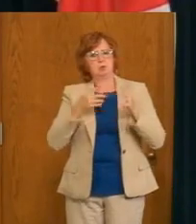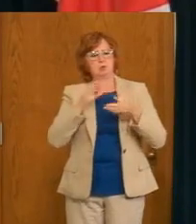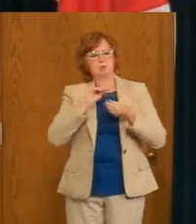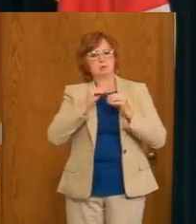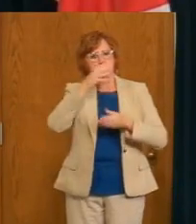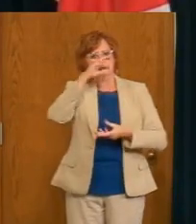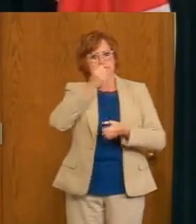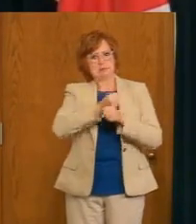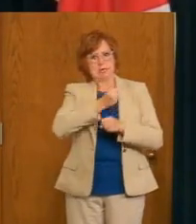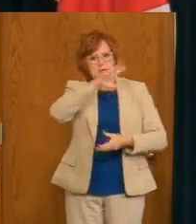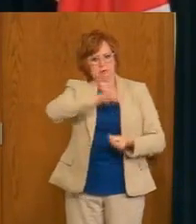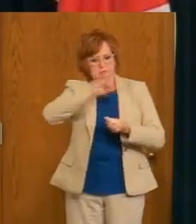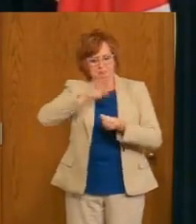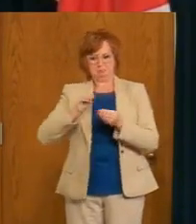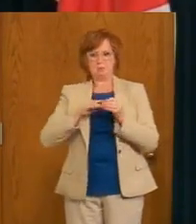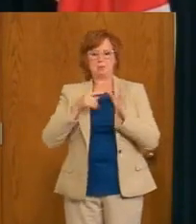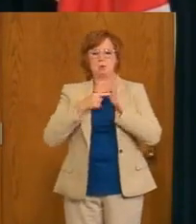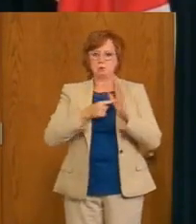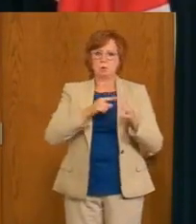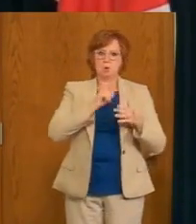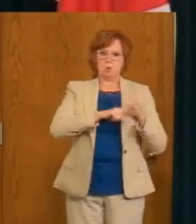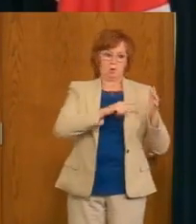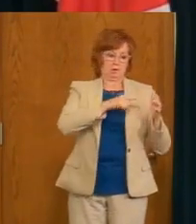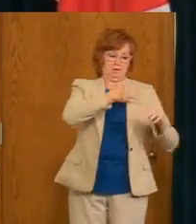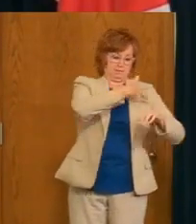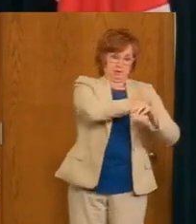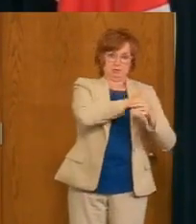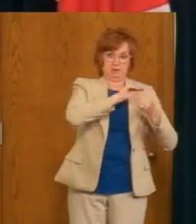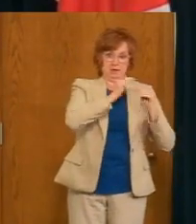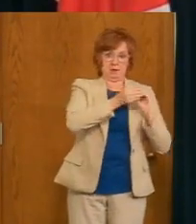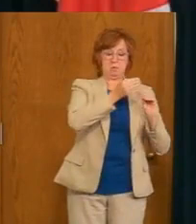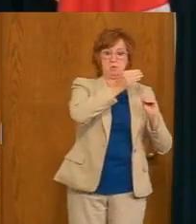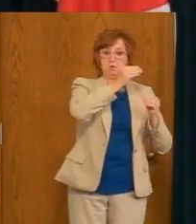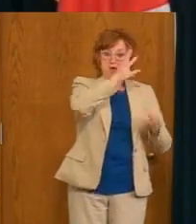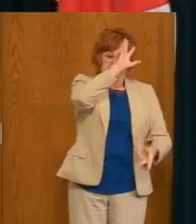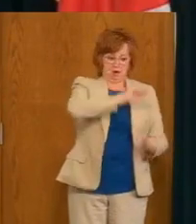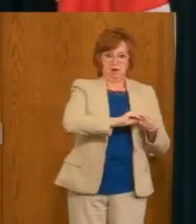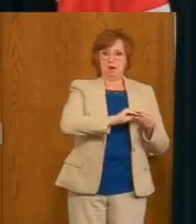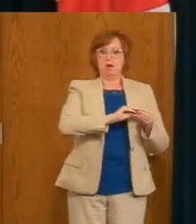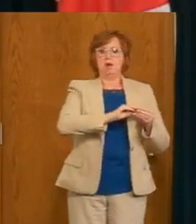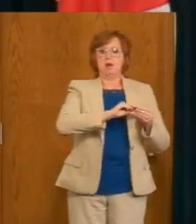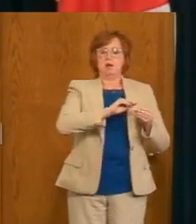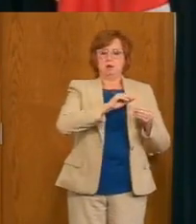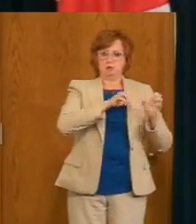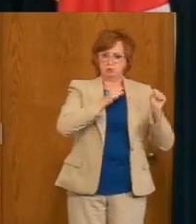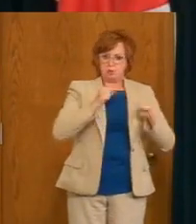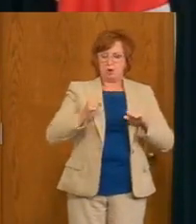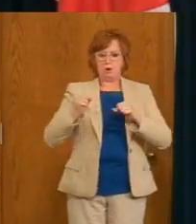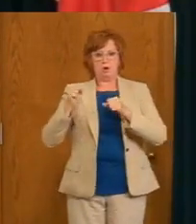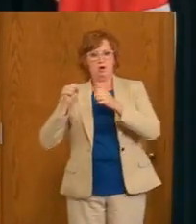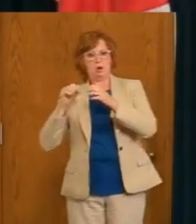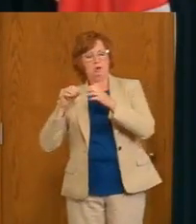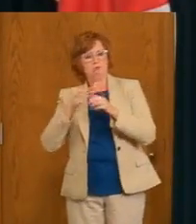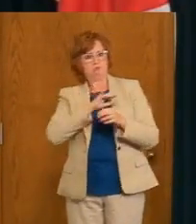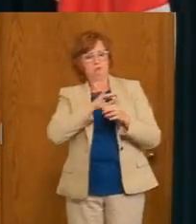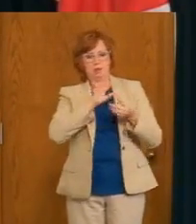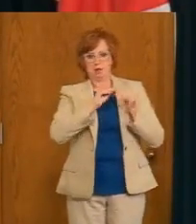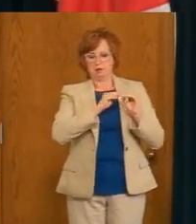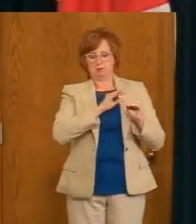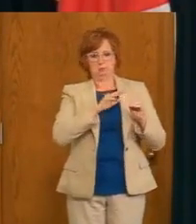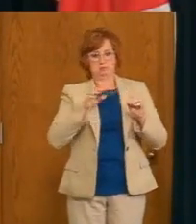in Saskatchewan. The difference between being vaccinated and being unvaccinated is truly quite stark.